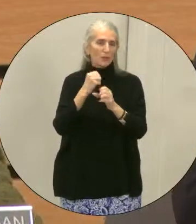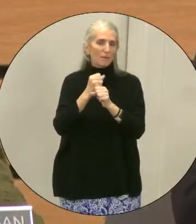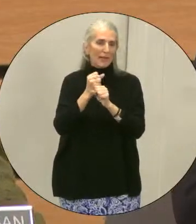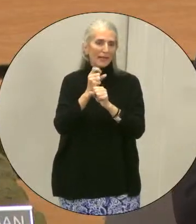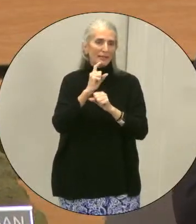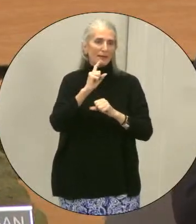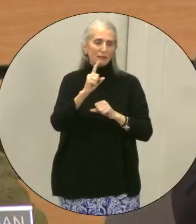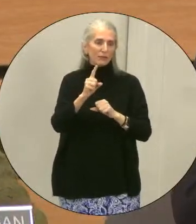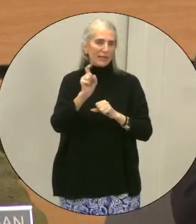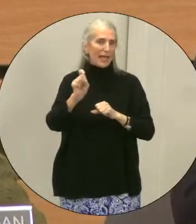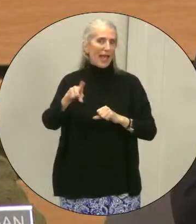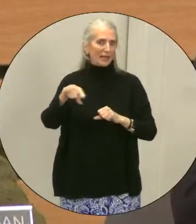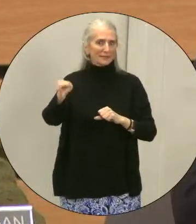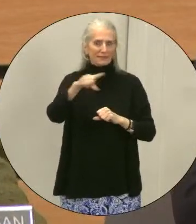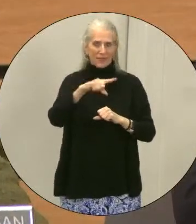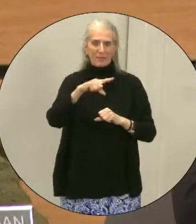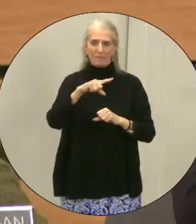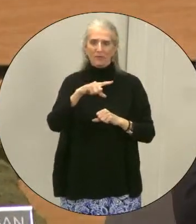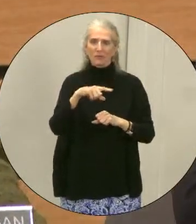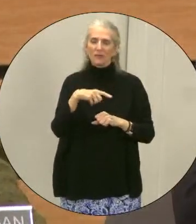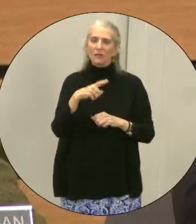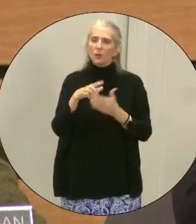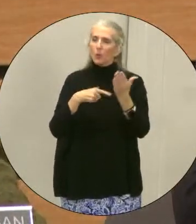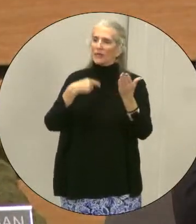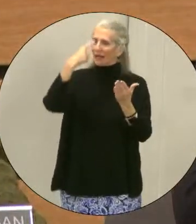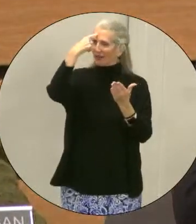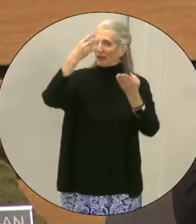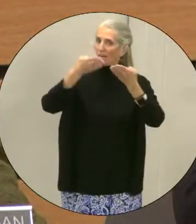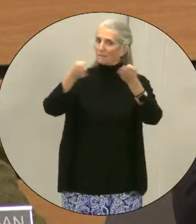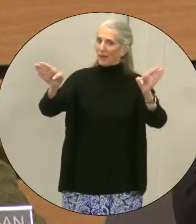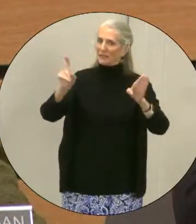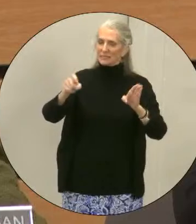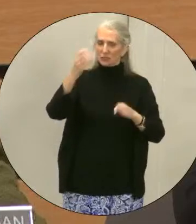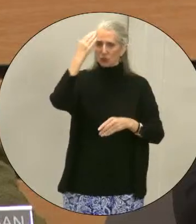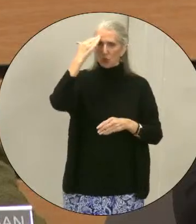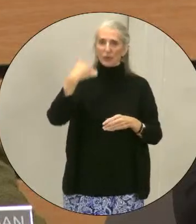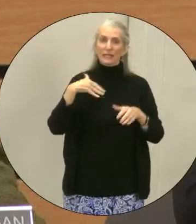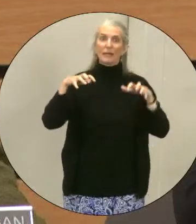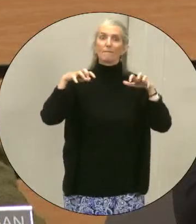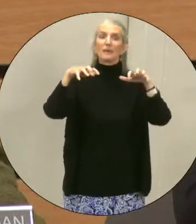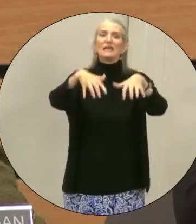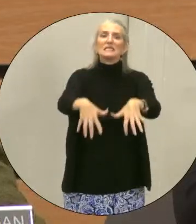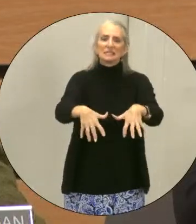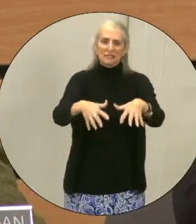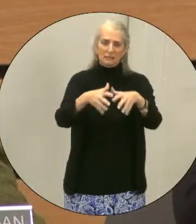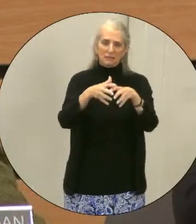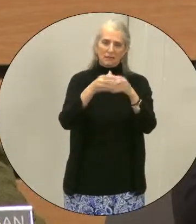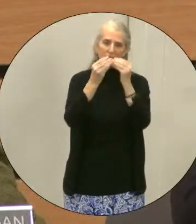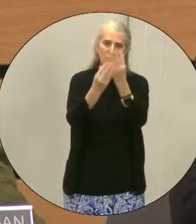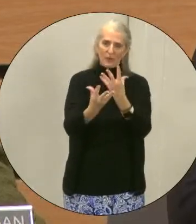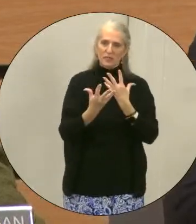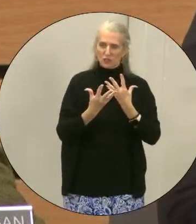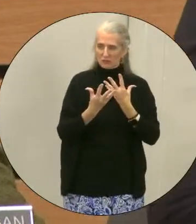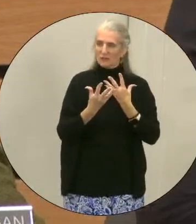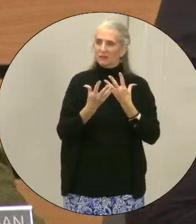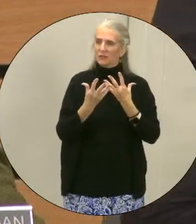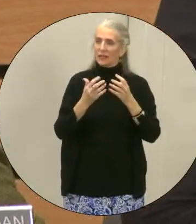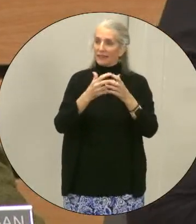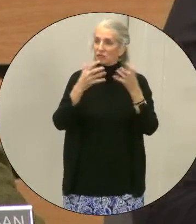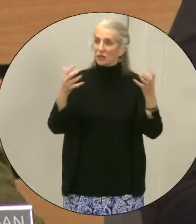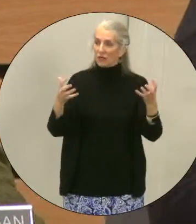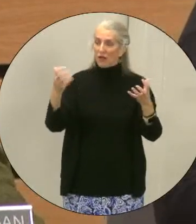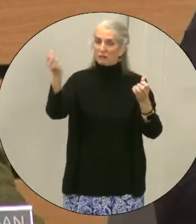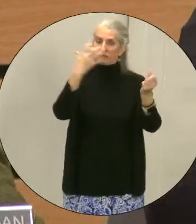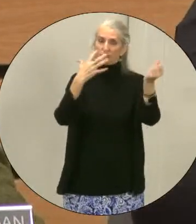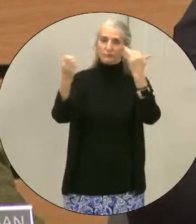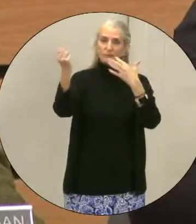them. What I think the public needs to understand is we get an abundance of information, and there's a lot of things that came to us